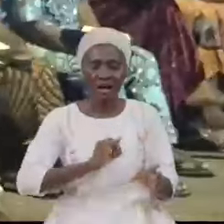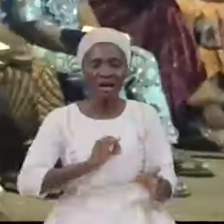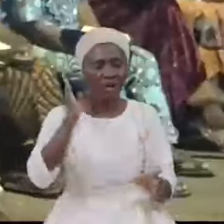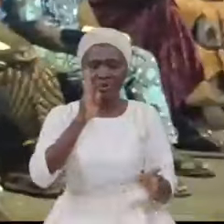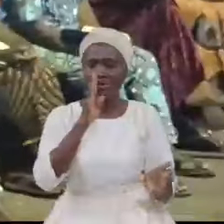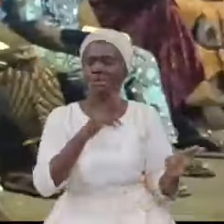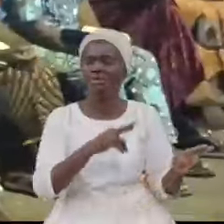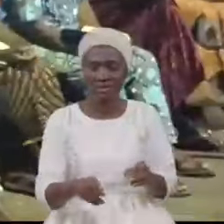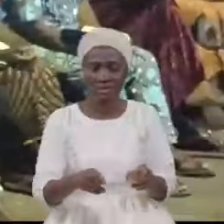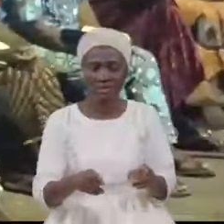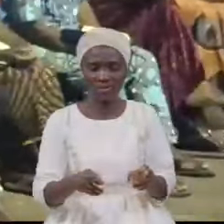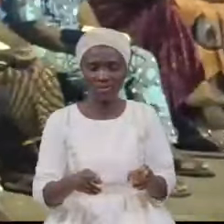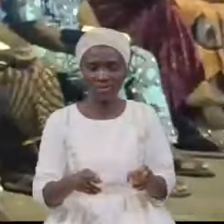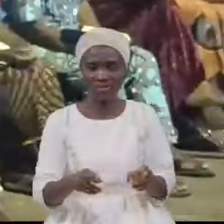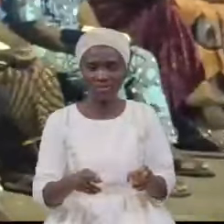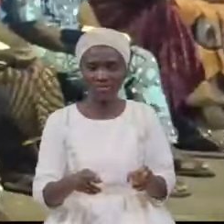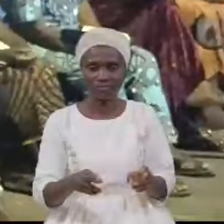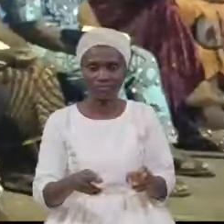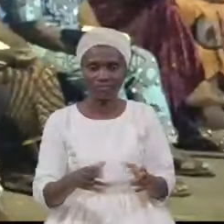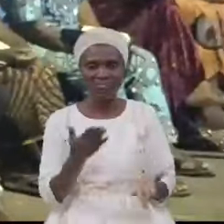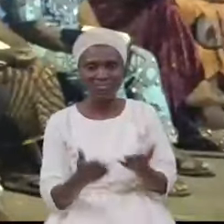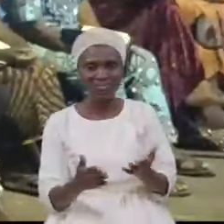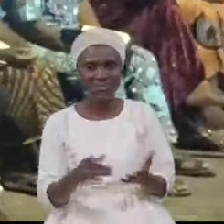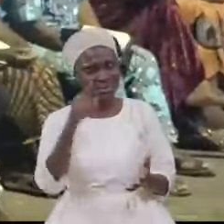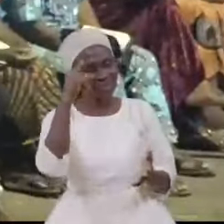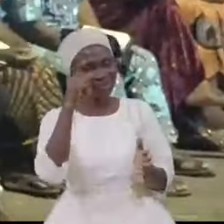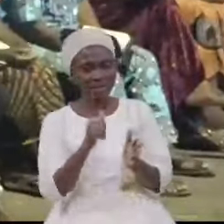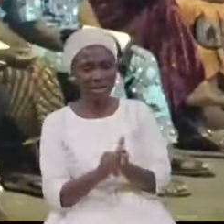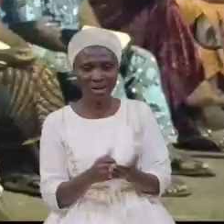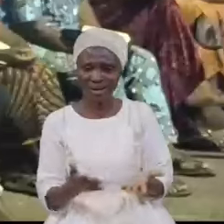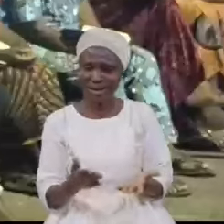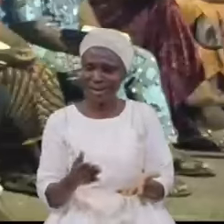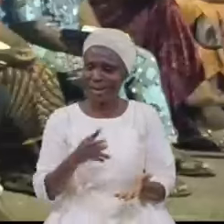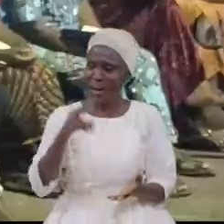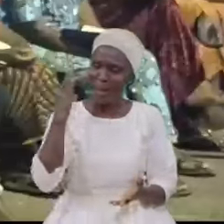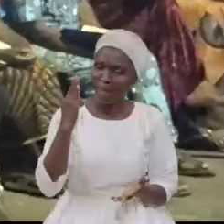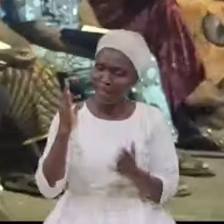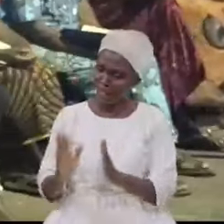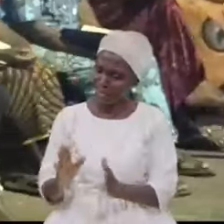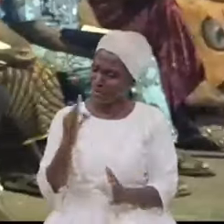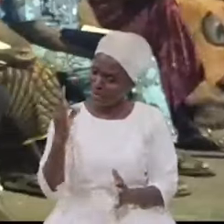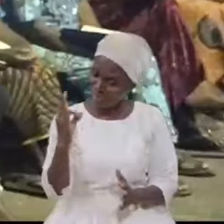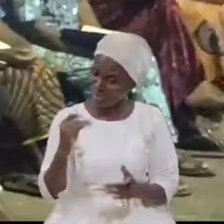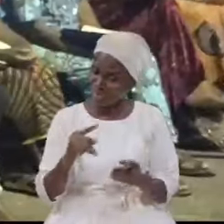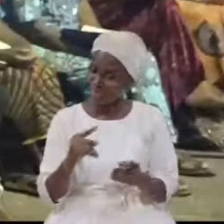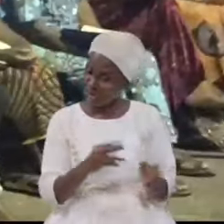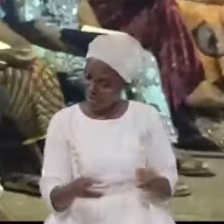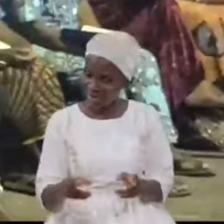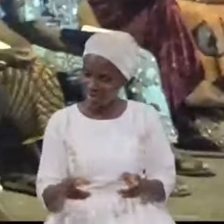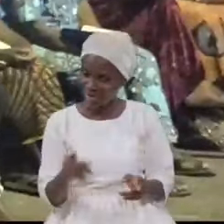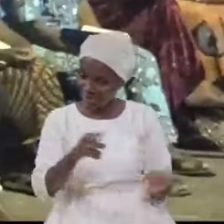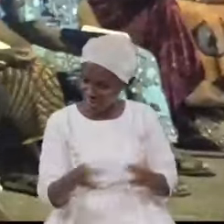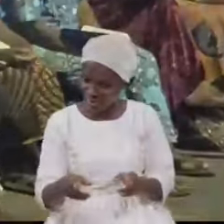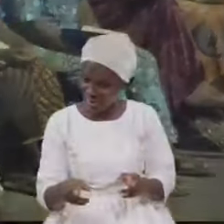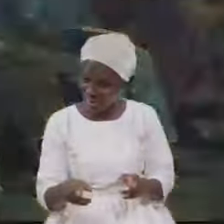Pastor, you're already preaching. You're ready. Well, I understand. But you know, preaching does